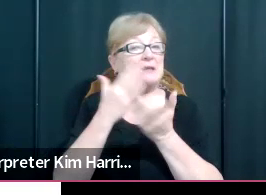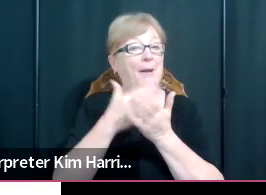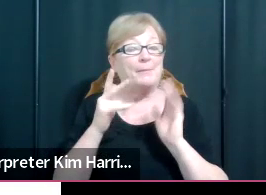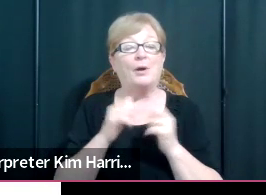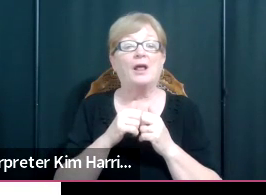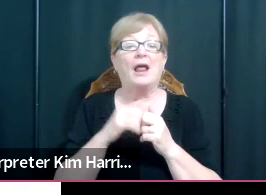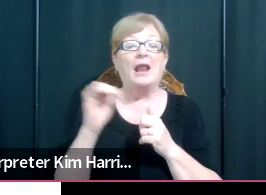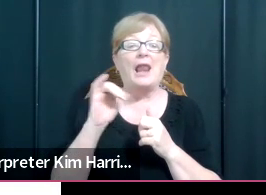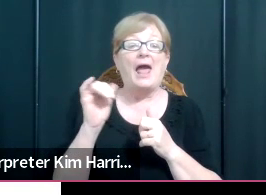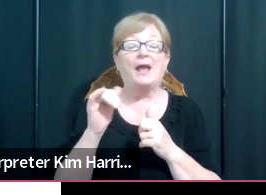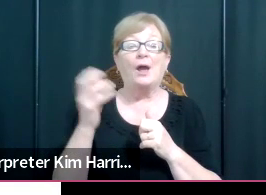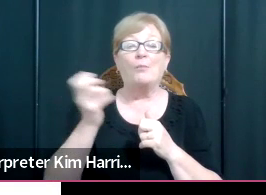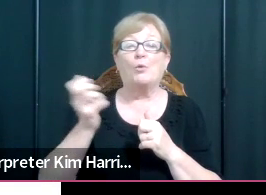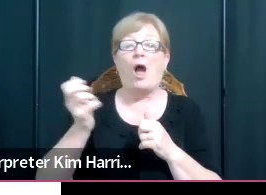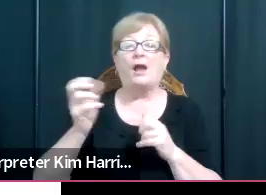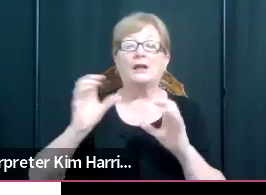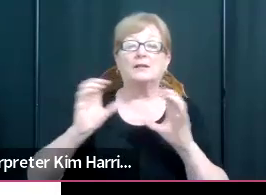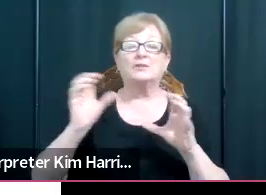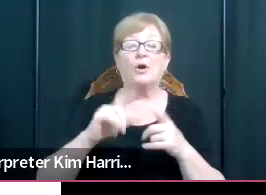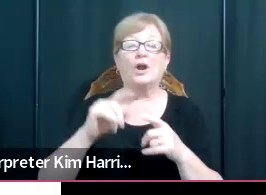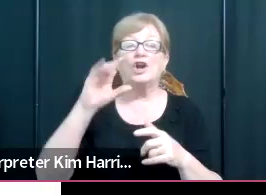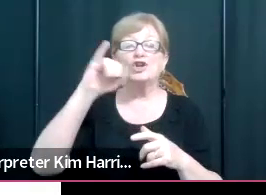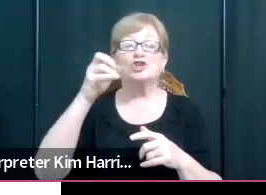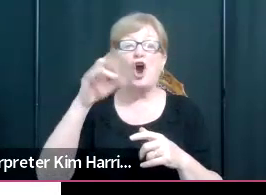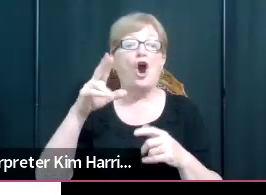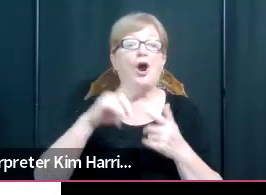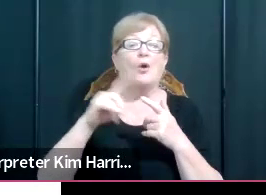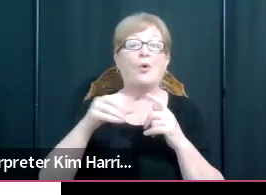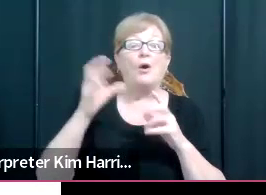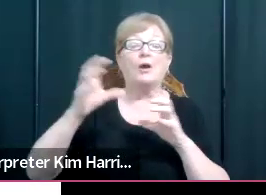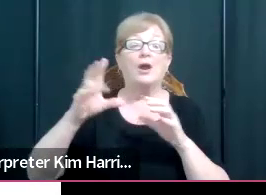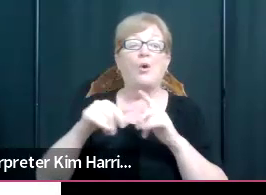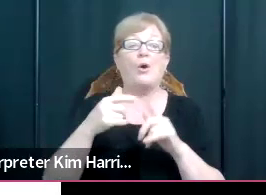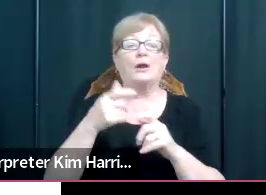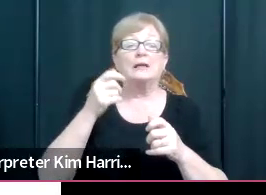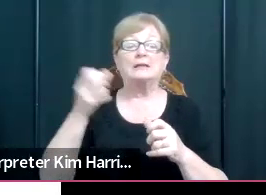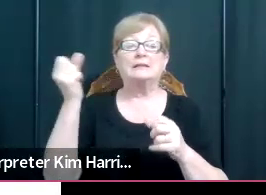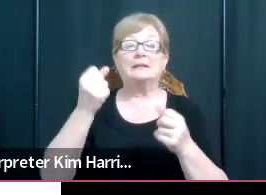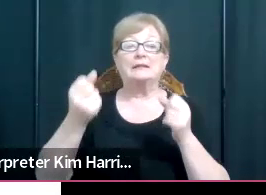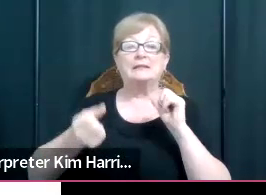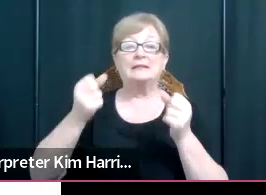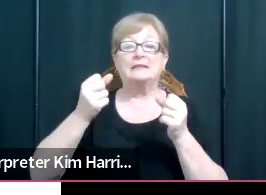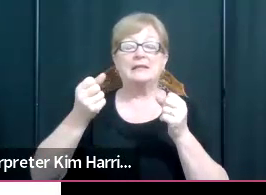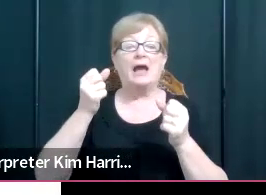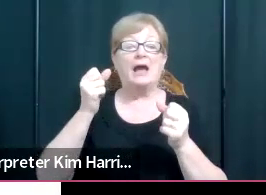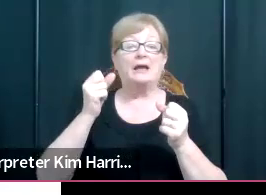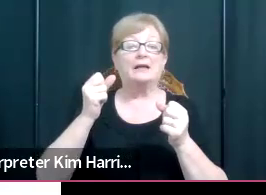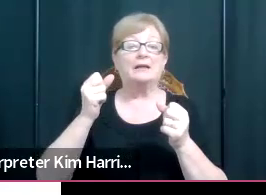ideas like maracas or shaker jars or tambourines or those sorts of things.